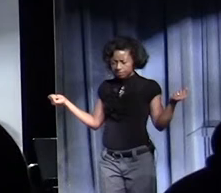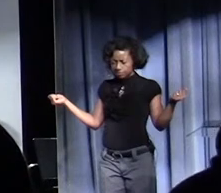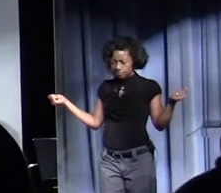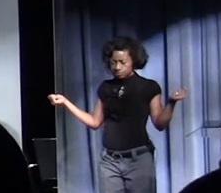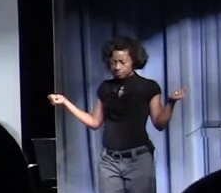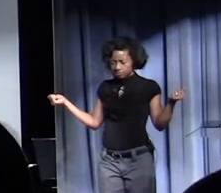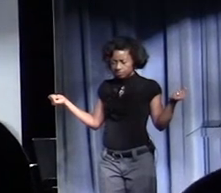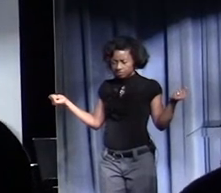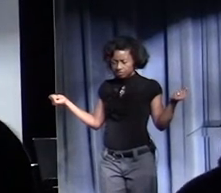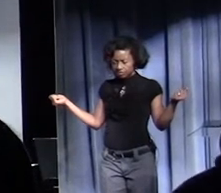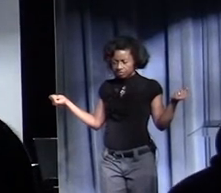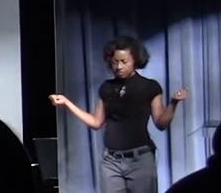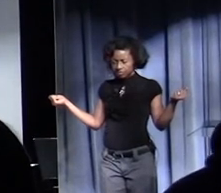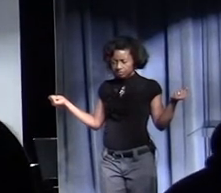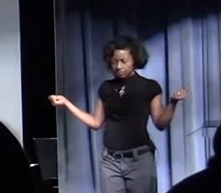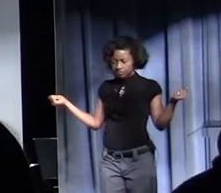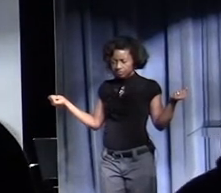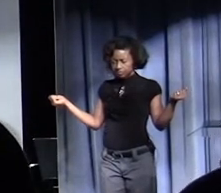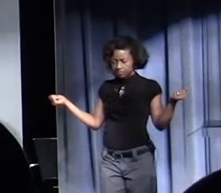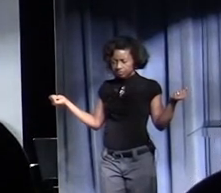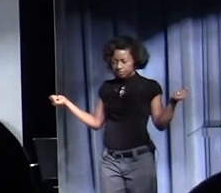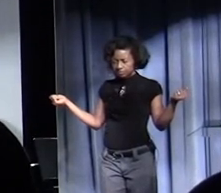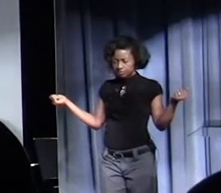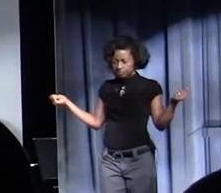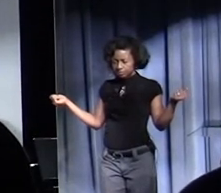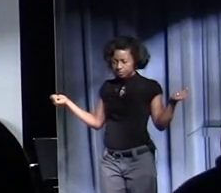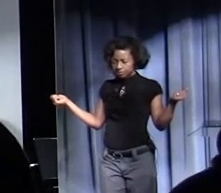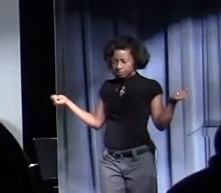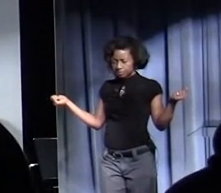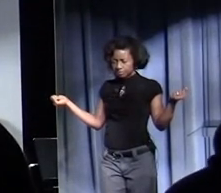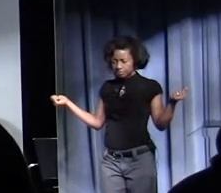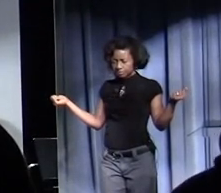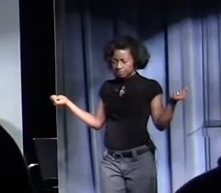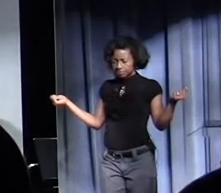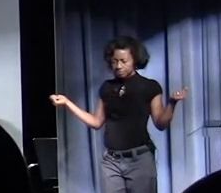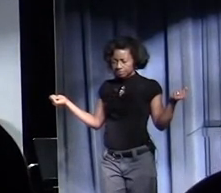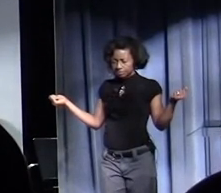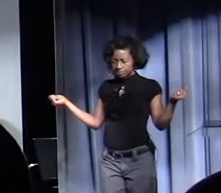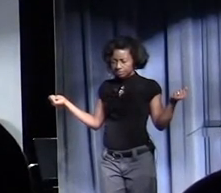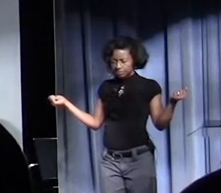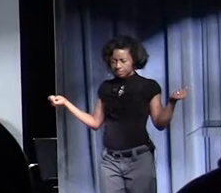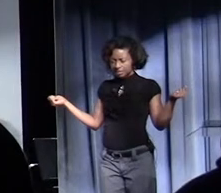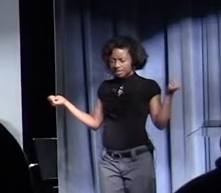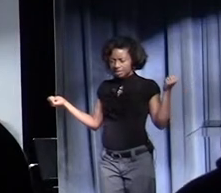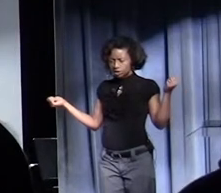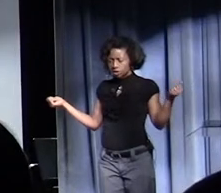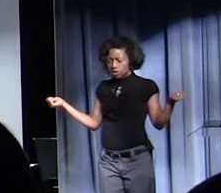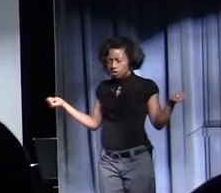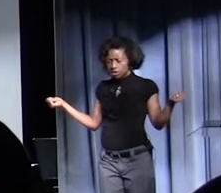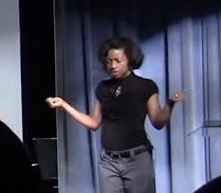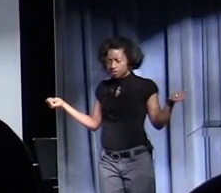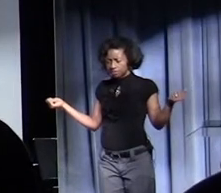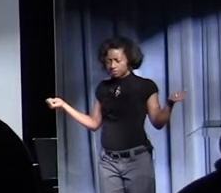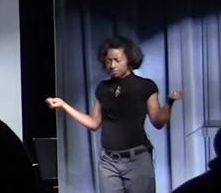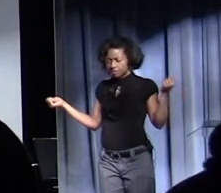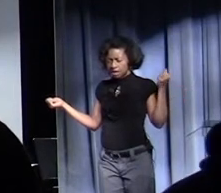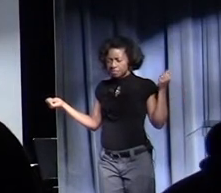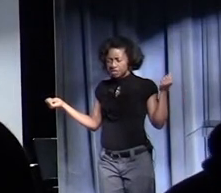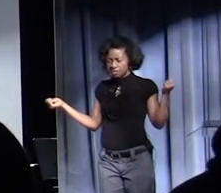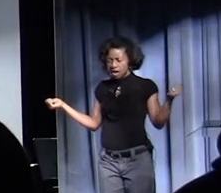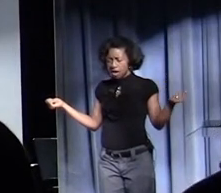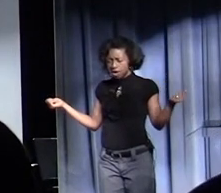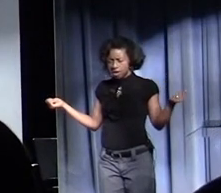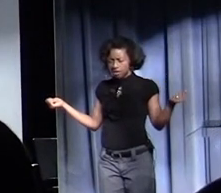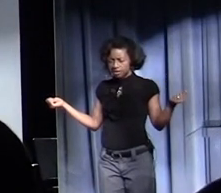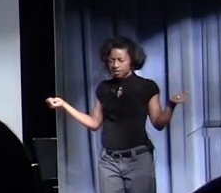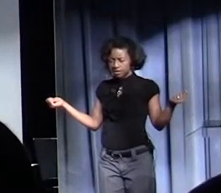You the honor, the praise, and the glory. And God, we yield to You and have Your way. Repeat after me, church. Say, "Dear Lord, come into my heart. Come